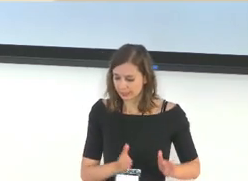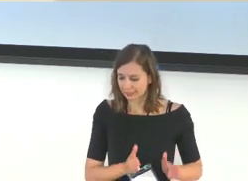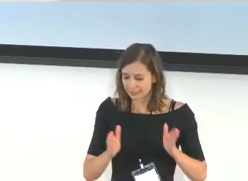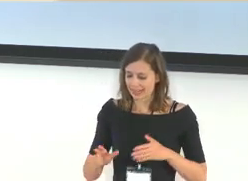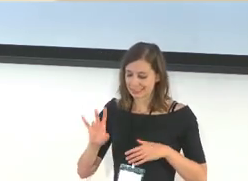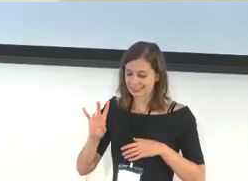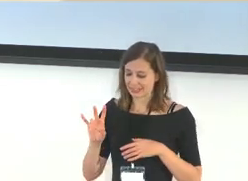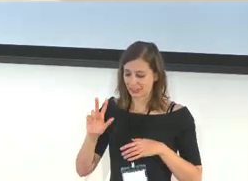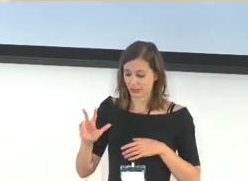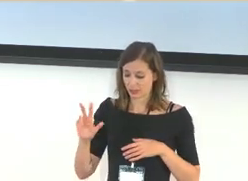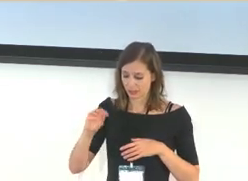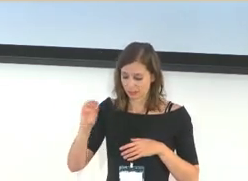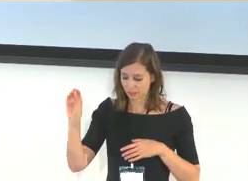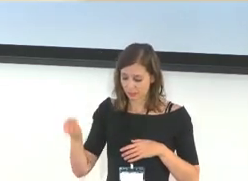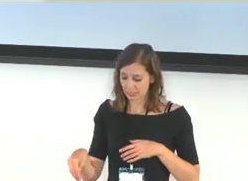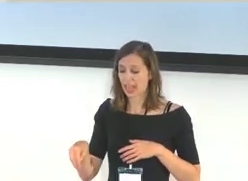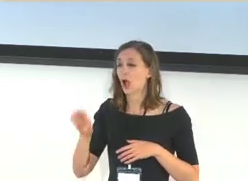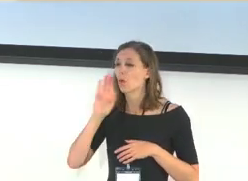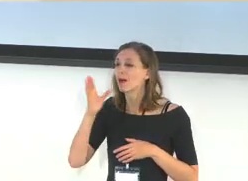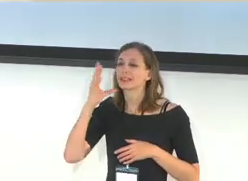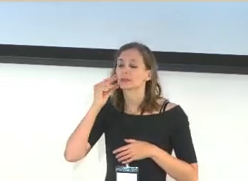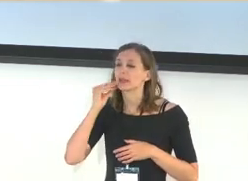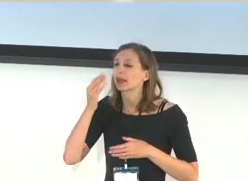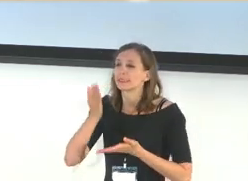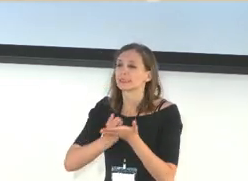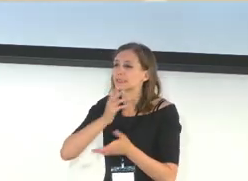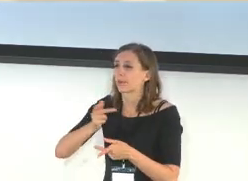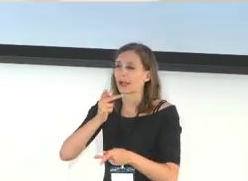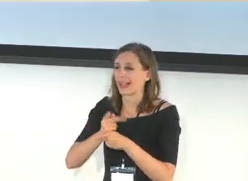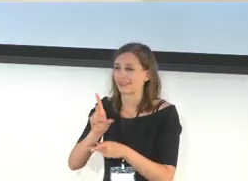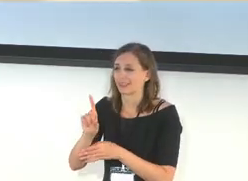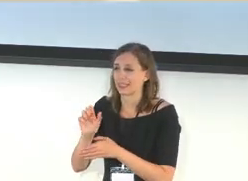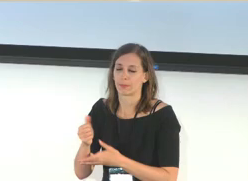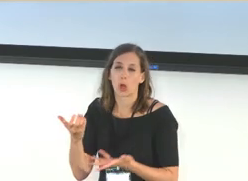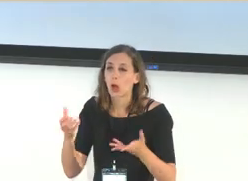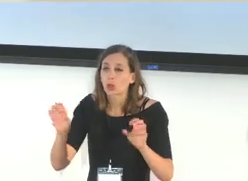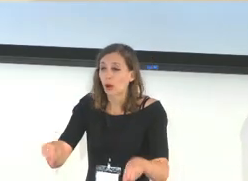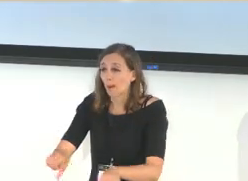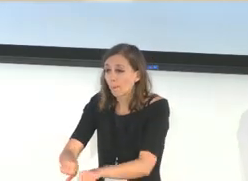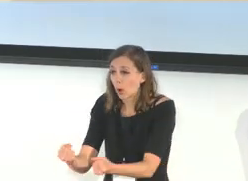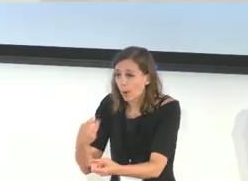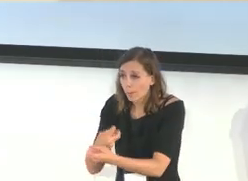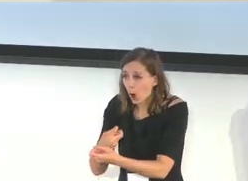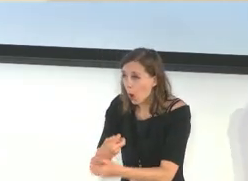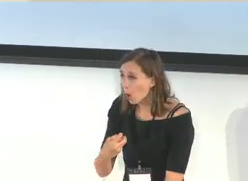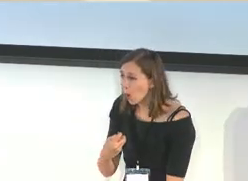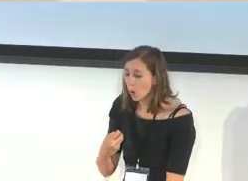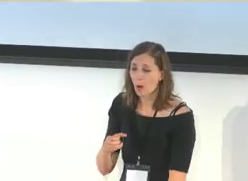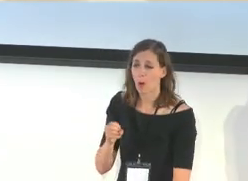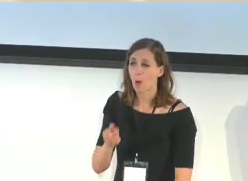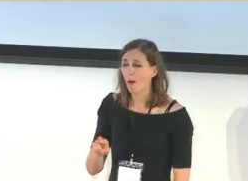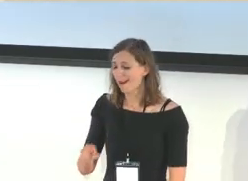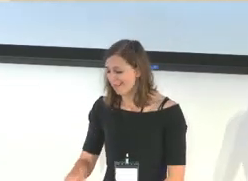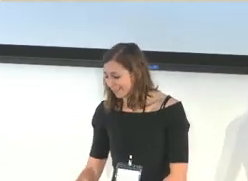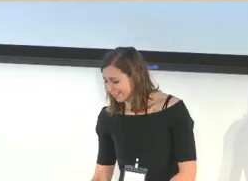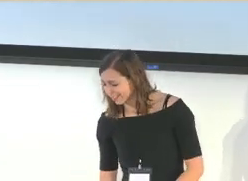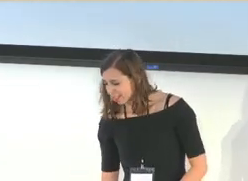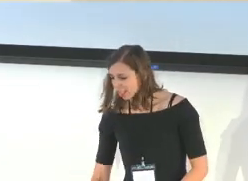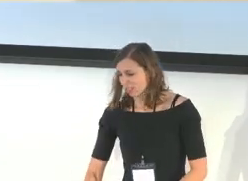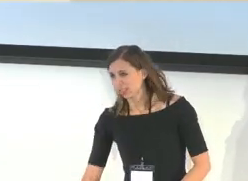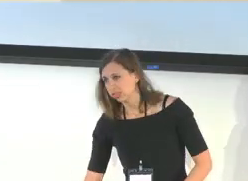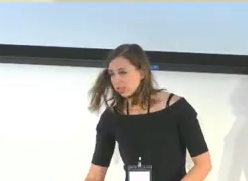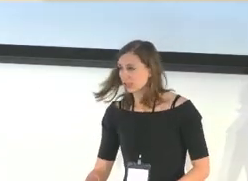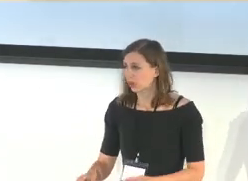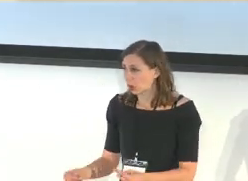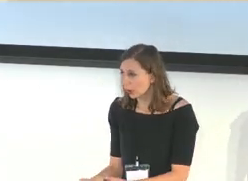within our life. That might just be a broken leg, that might be a twisted ankle, but whatever that will be will stop you being able to participate within